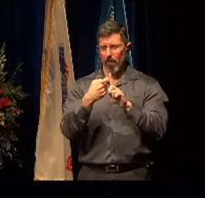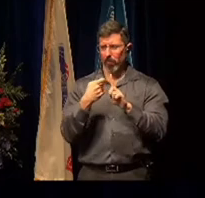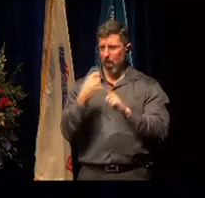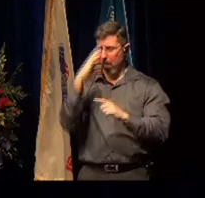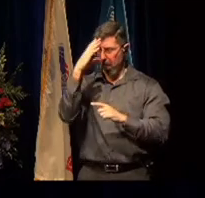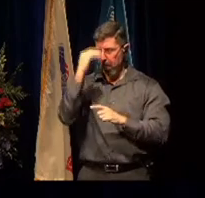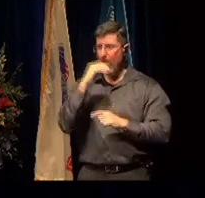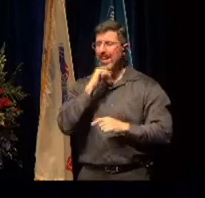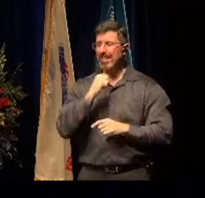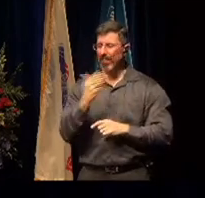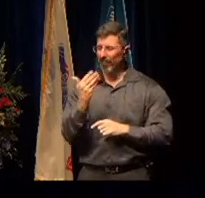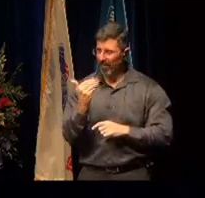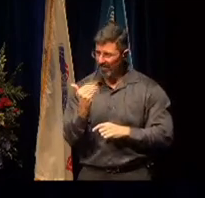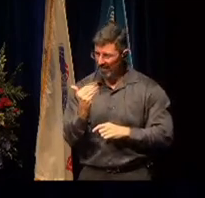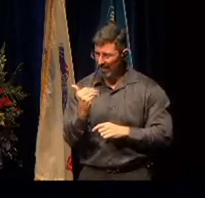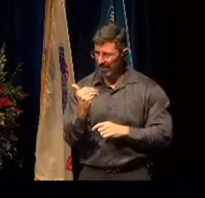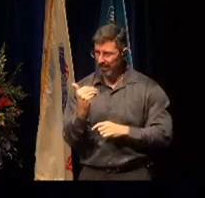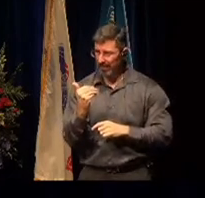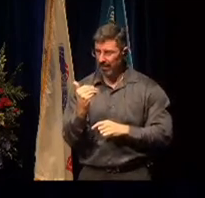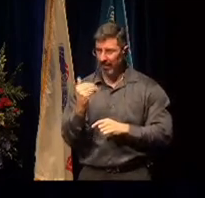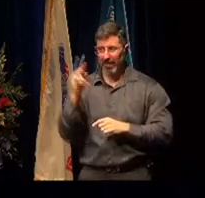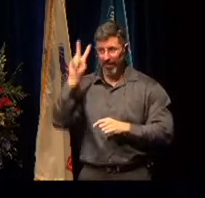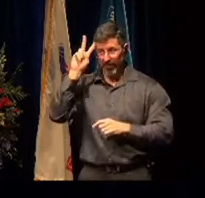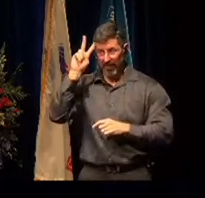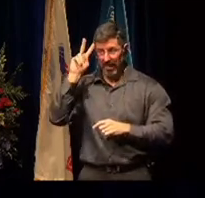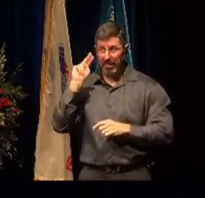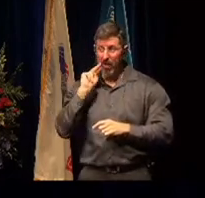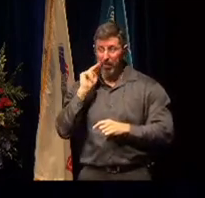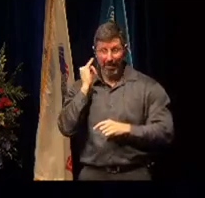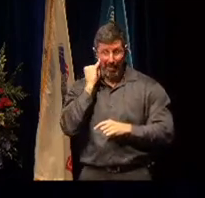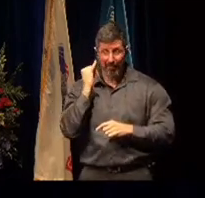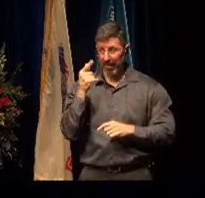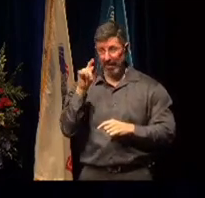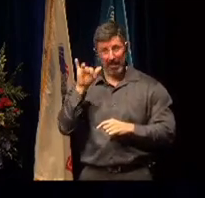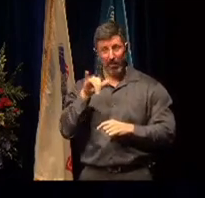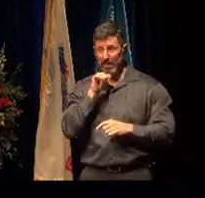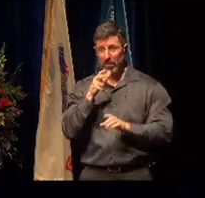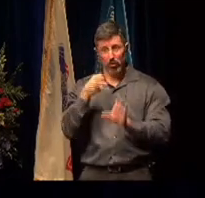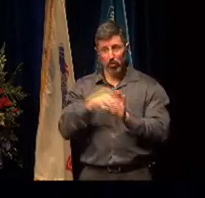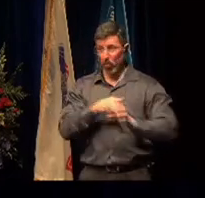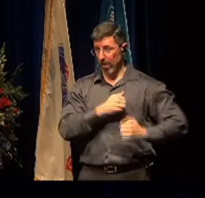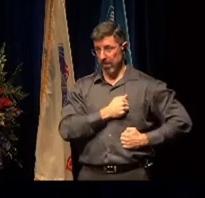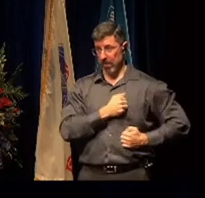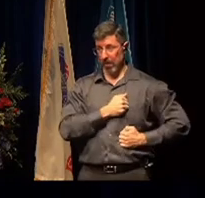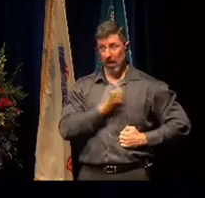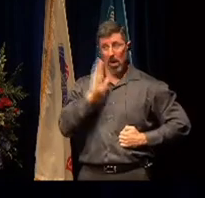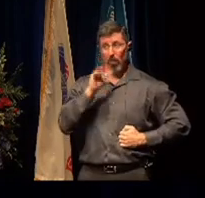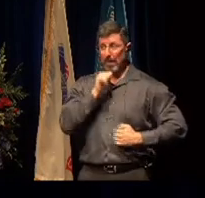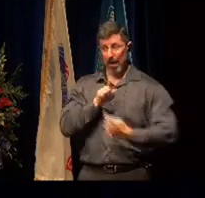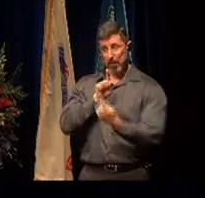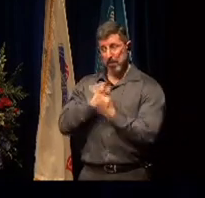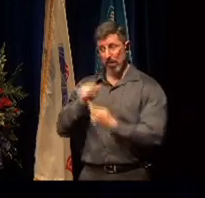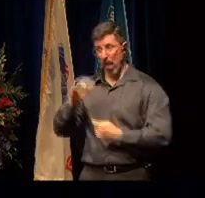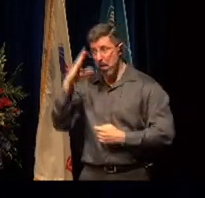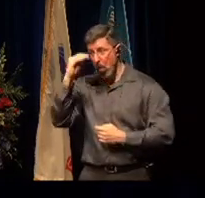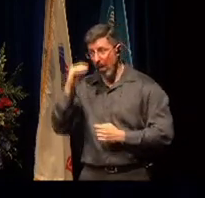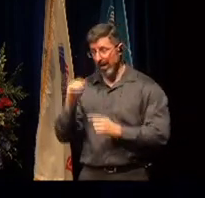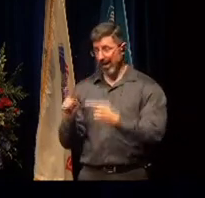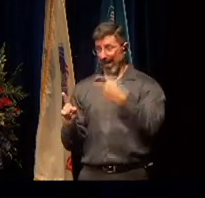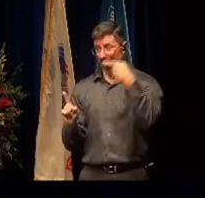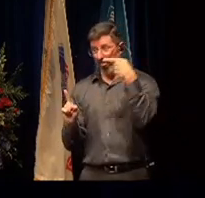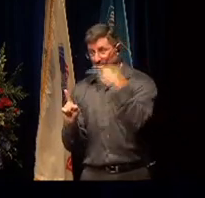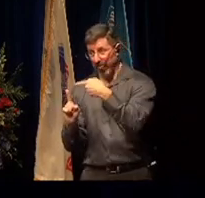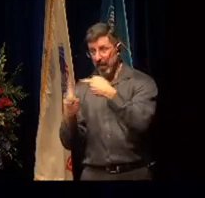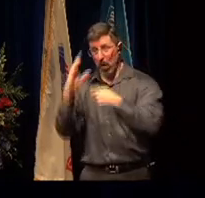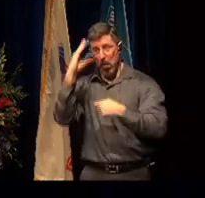had he not become a Green Beret and traveled across the globe to fight in Vietnam, he would never have even known. A boy who loved Gary so